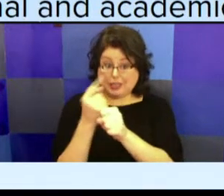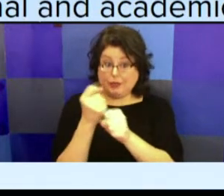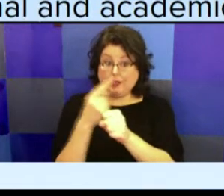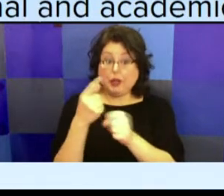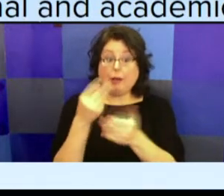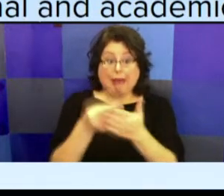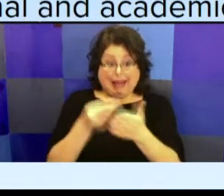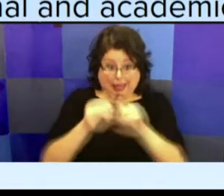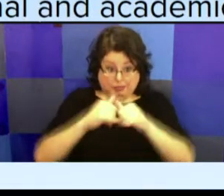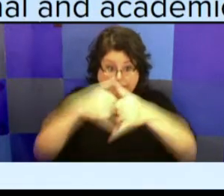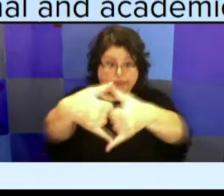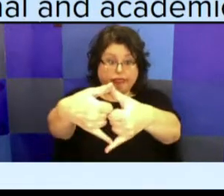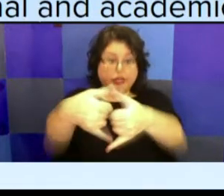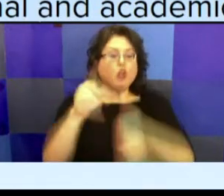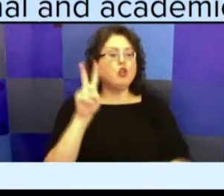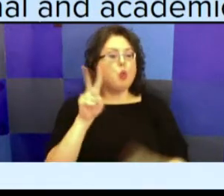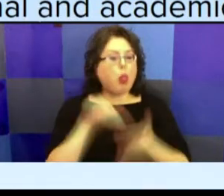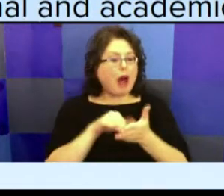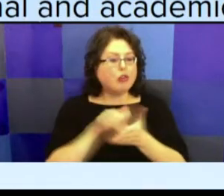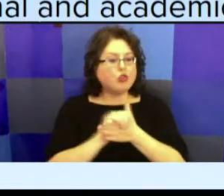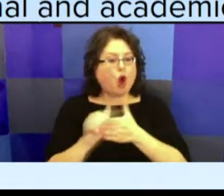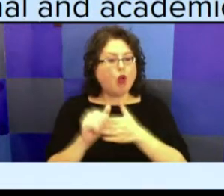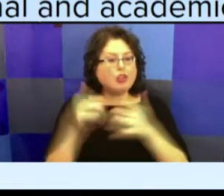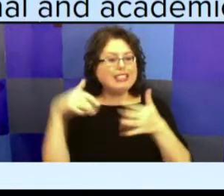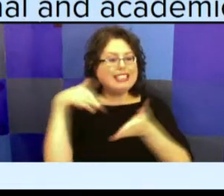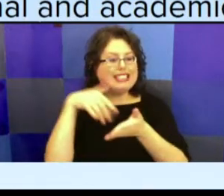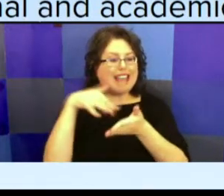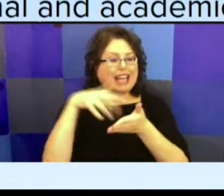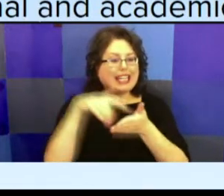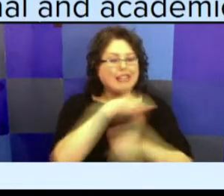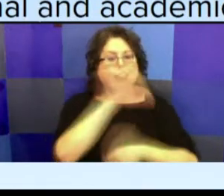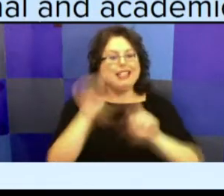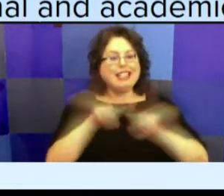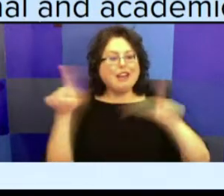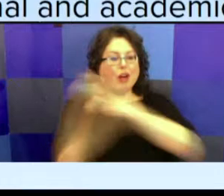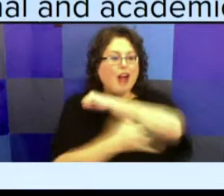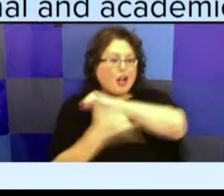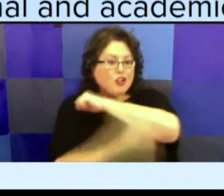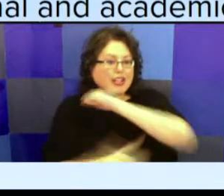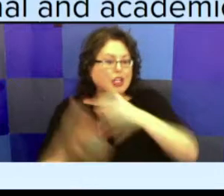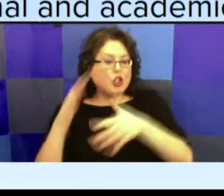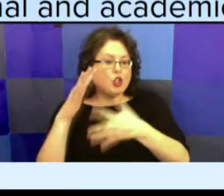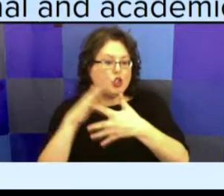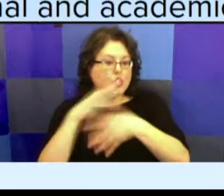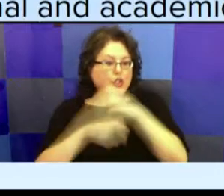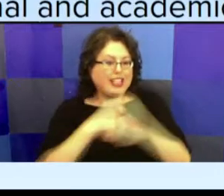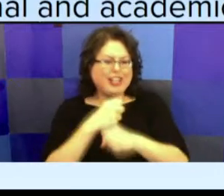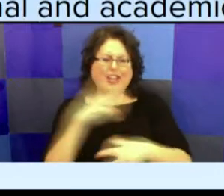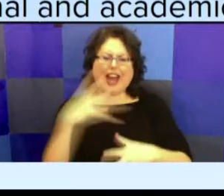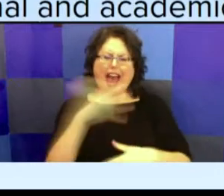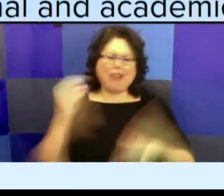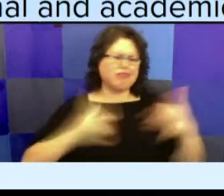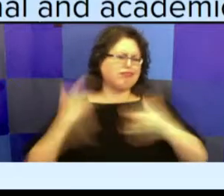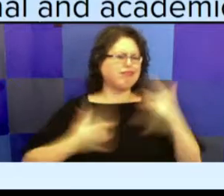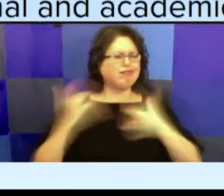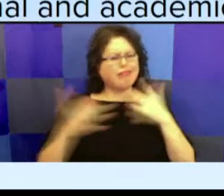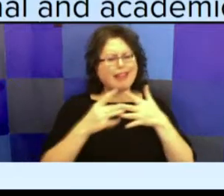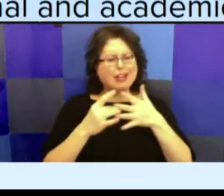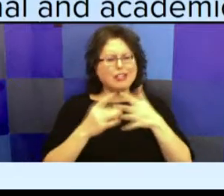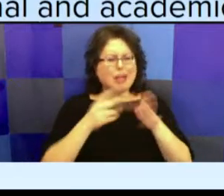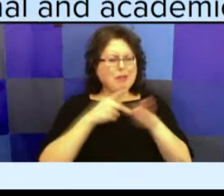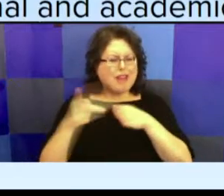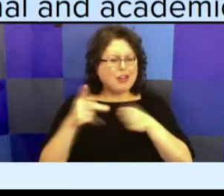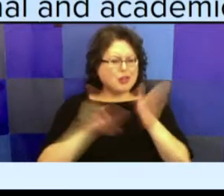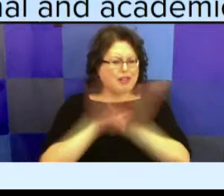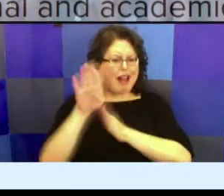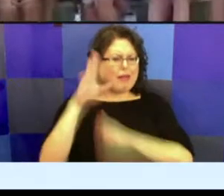$2,000 to study abroad during junior or senior year, and a robust, holistic leadership and professional development